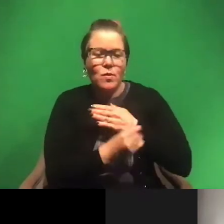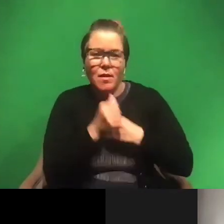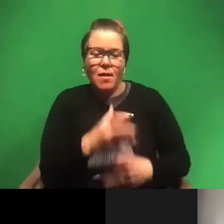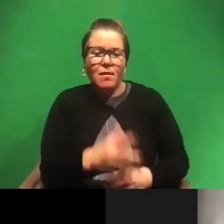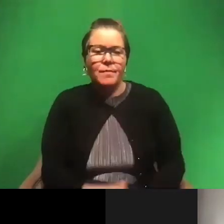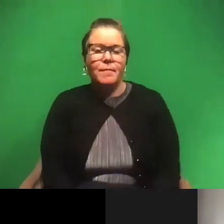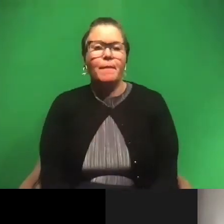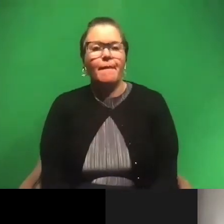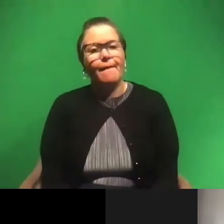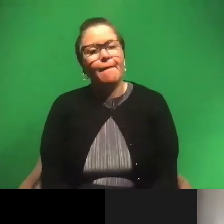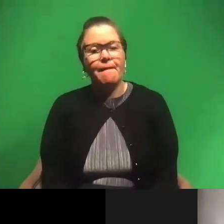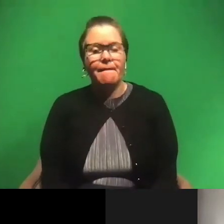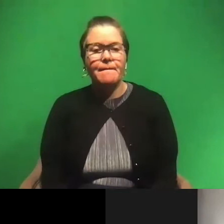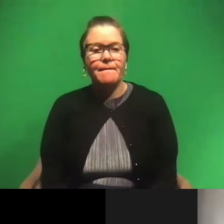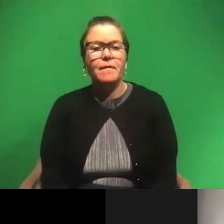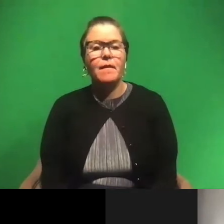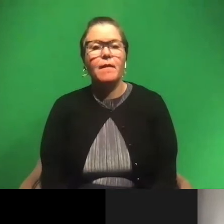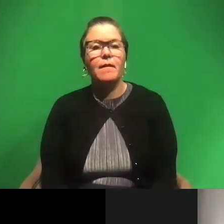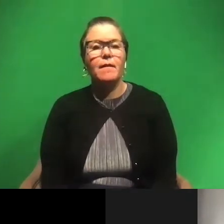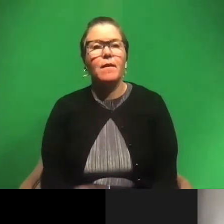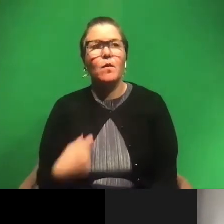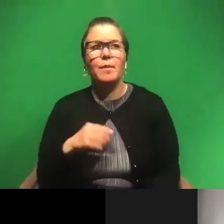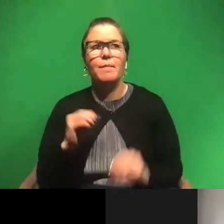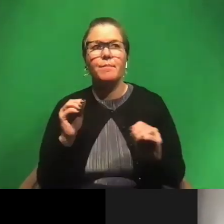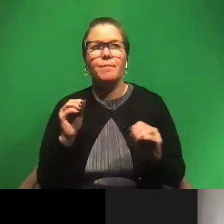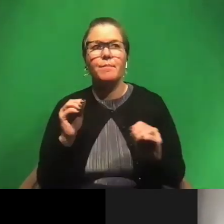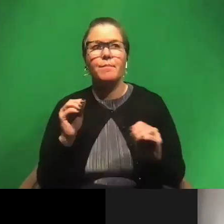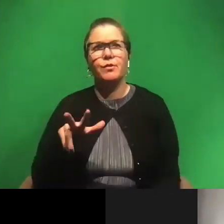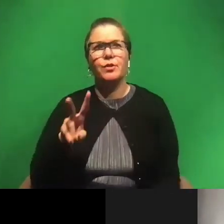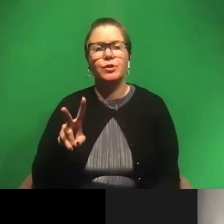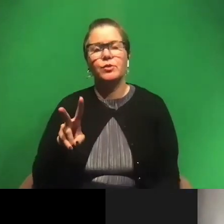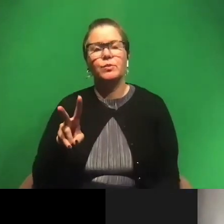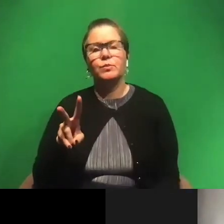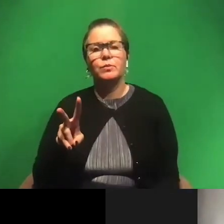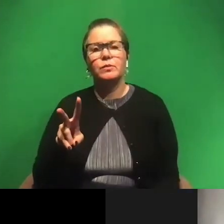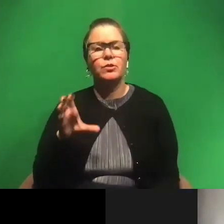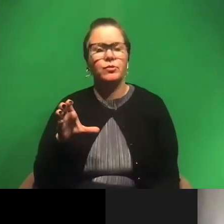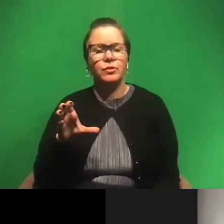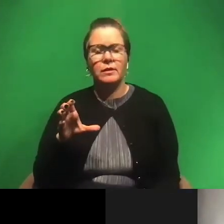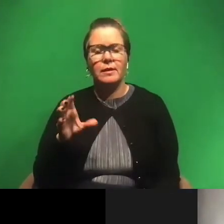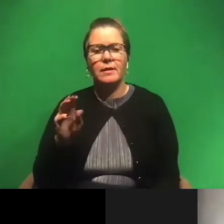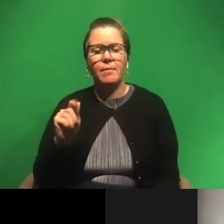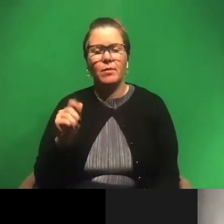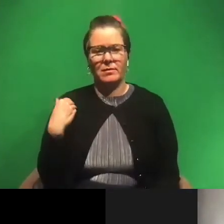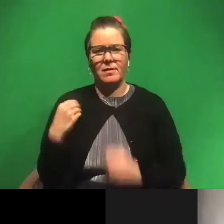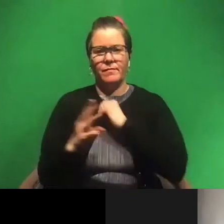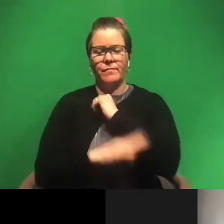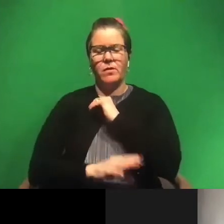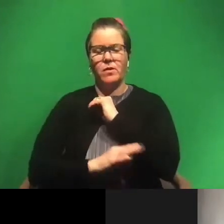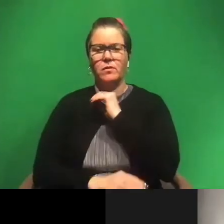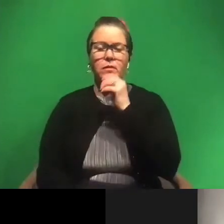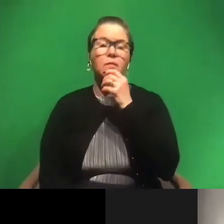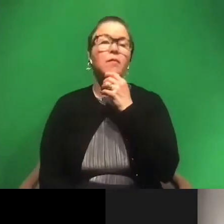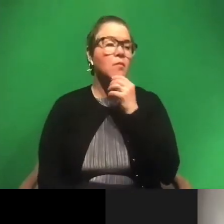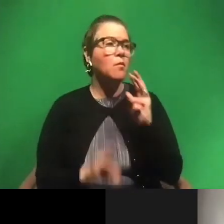Yeah. And then we put out, I think, 3,200 abalone in last fall. Wow. Okay. So